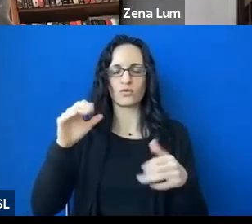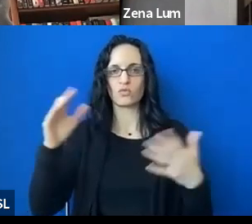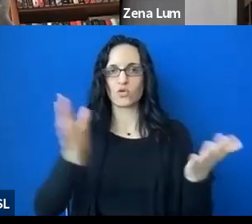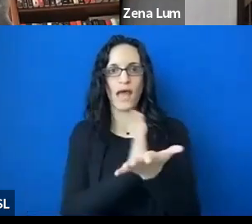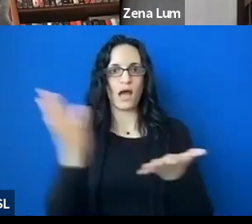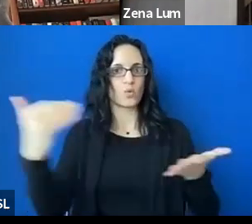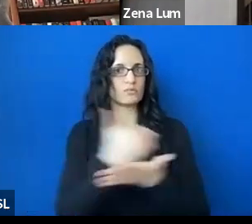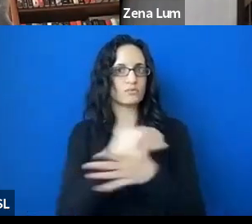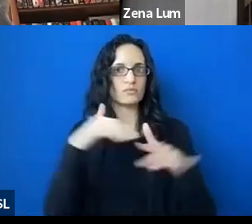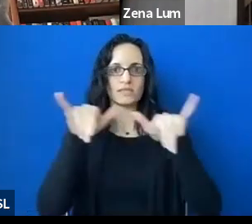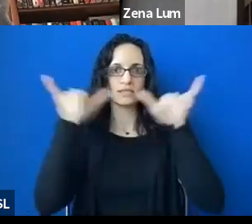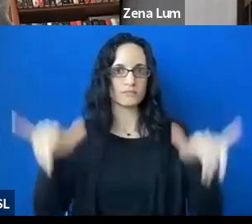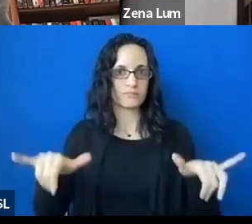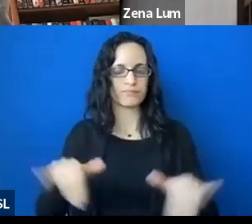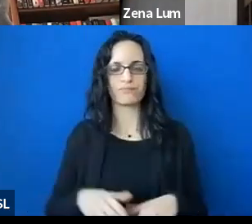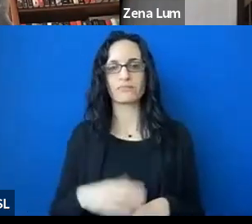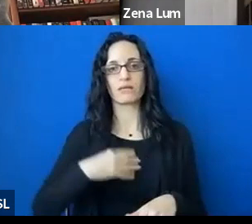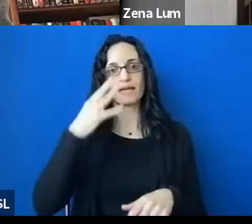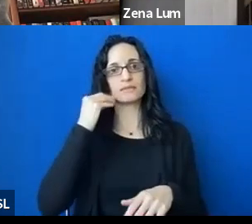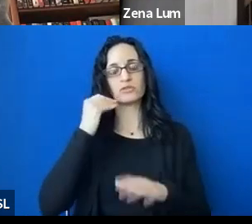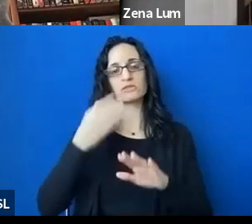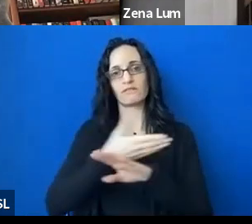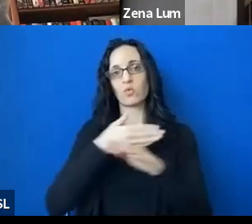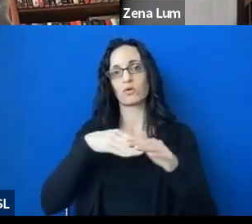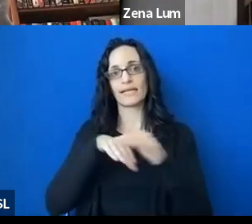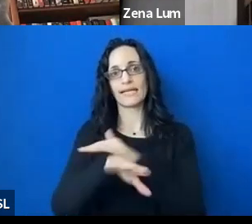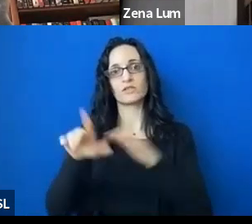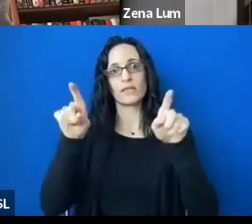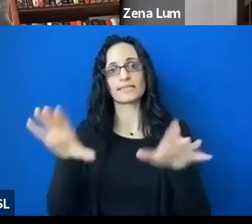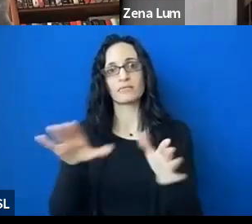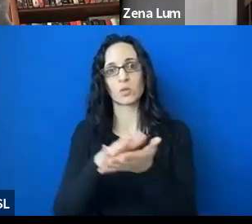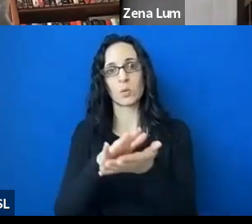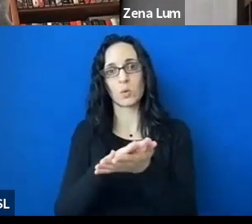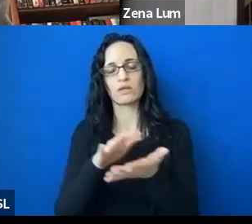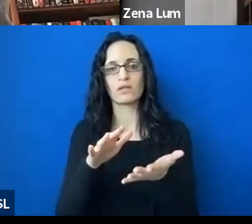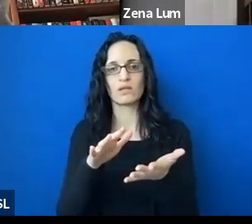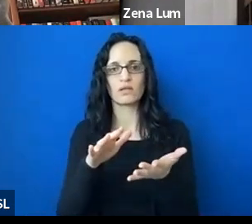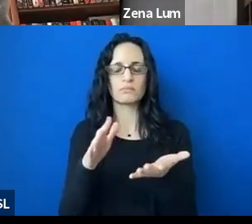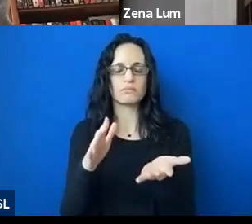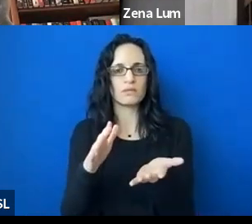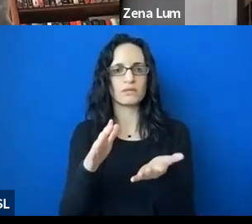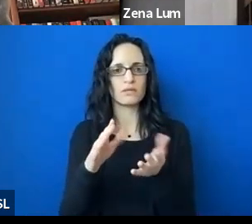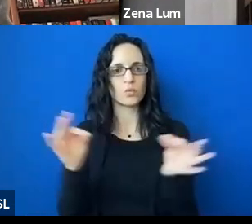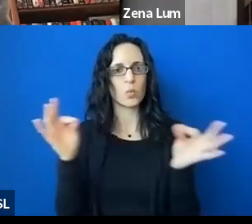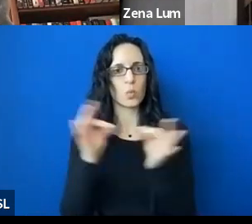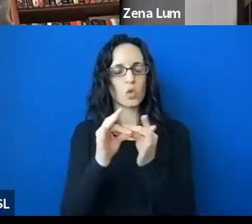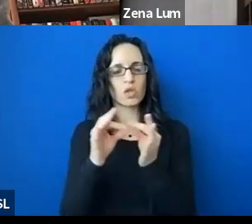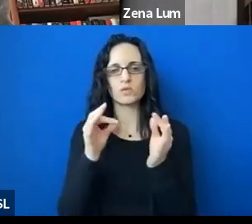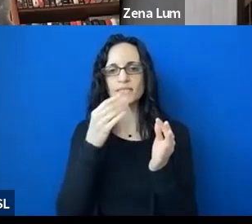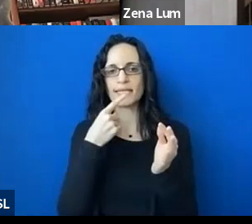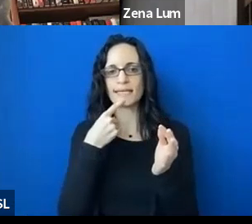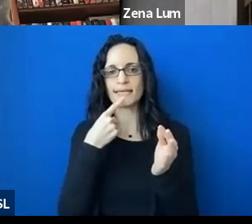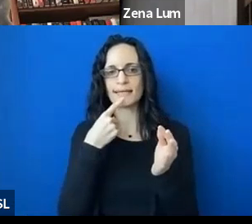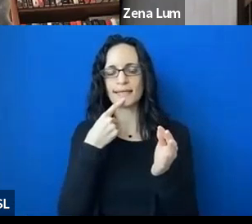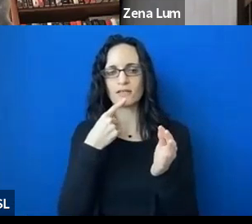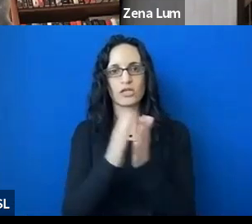My experience before getting into an exam school, I mean, I think it's noteworthy to first say that